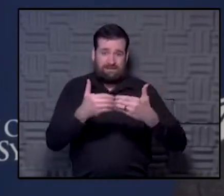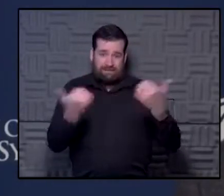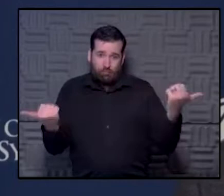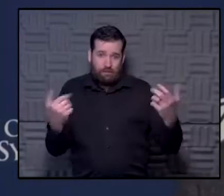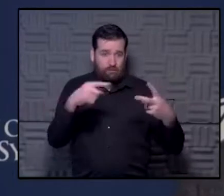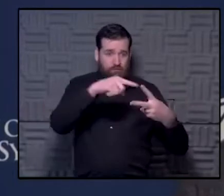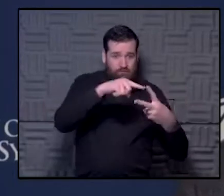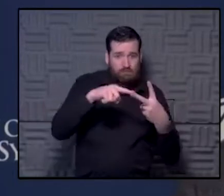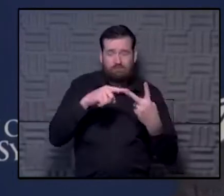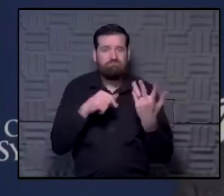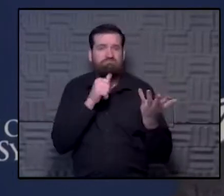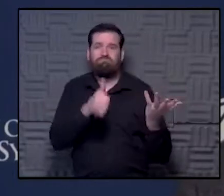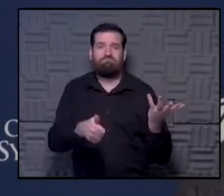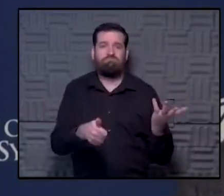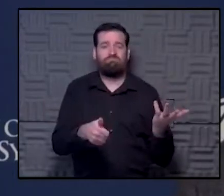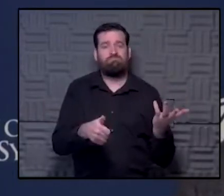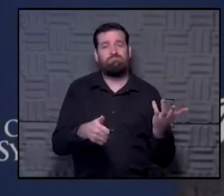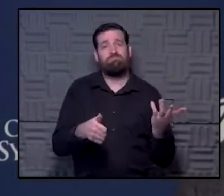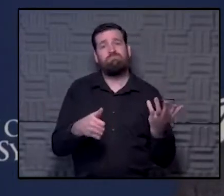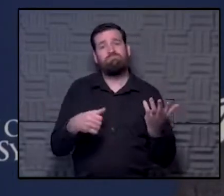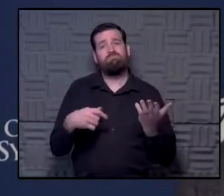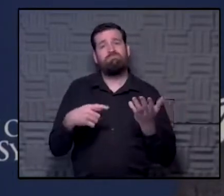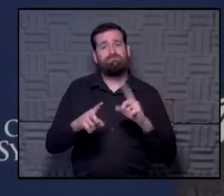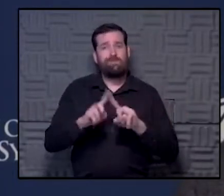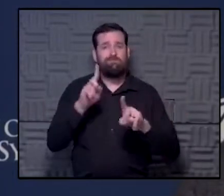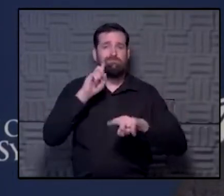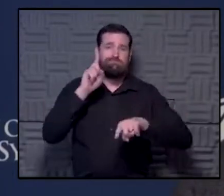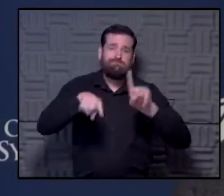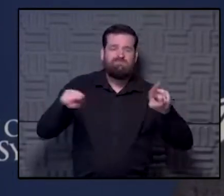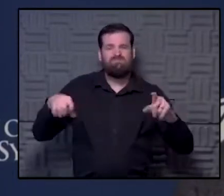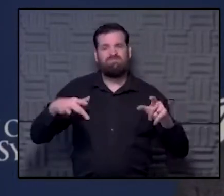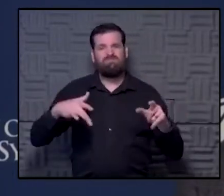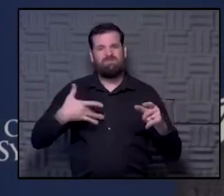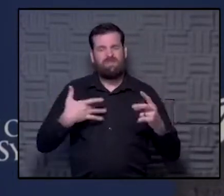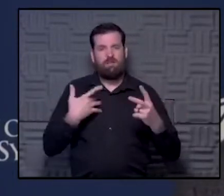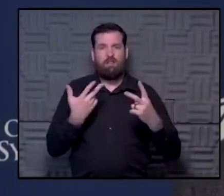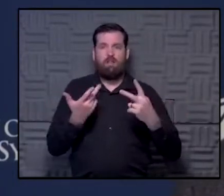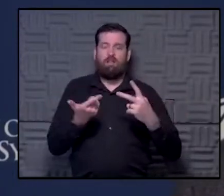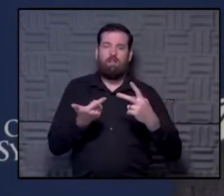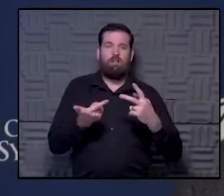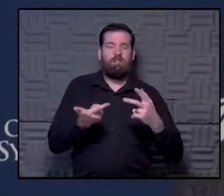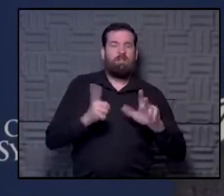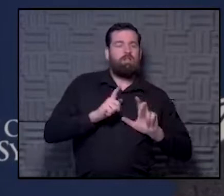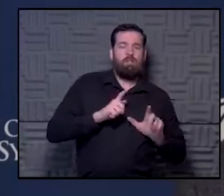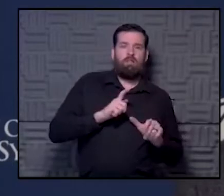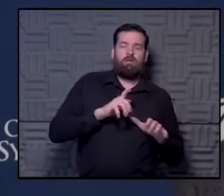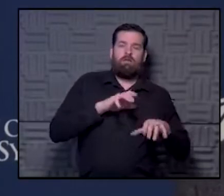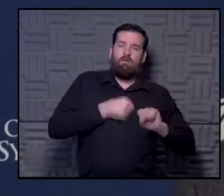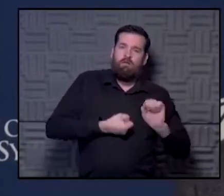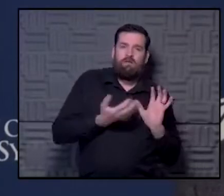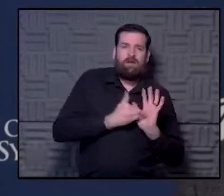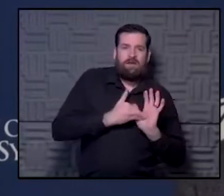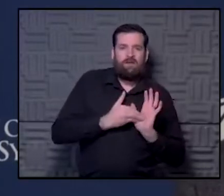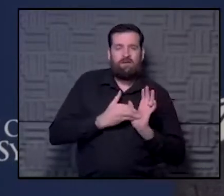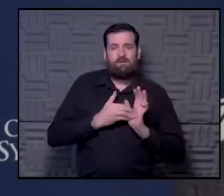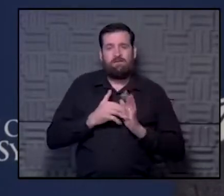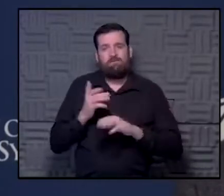two. But there will certainly be variance and back and forth between both, and that's okay.